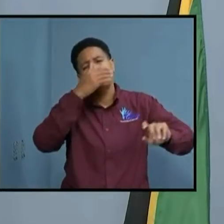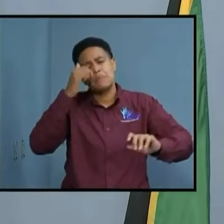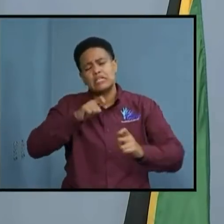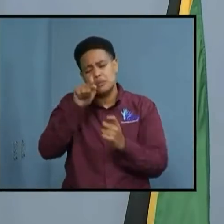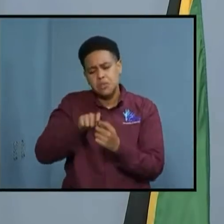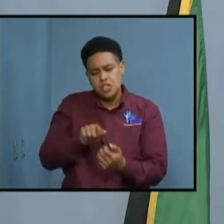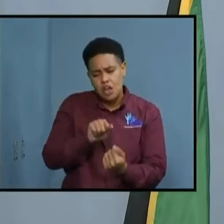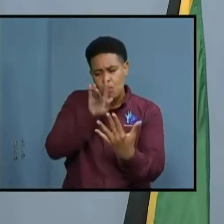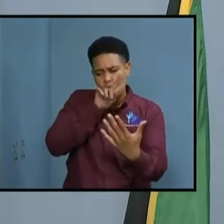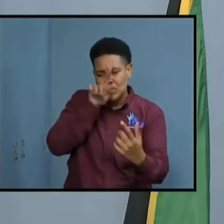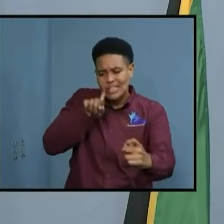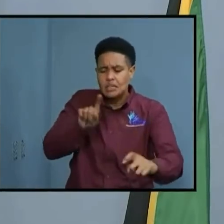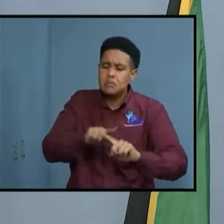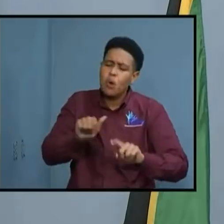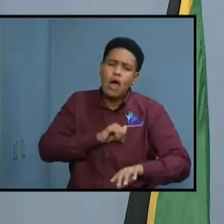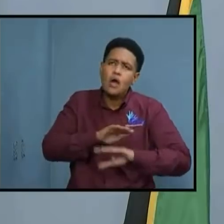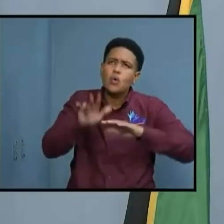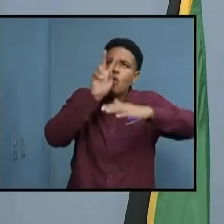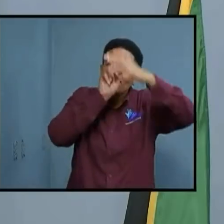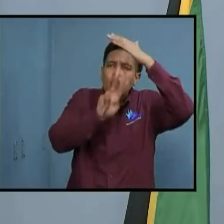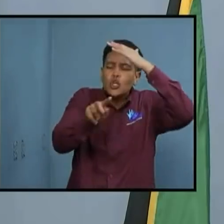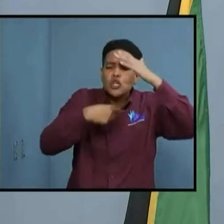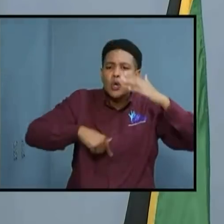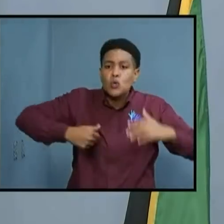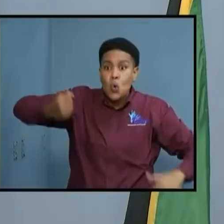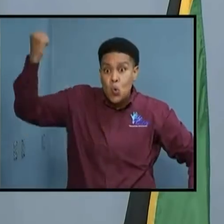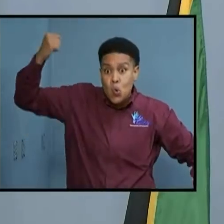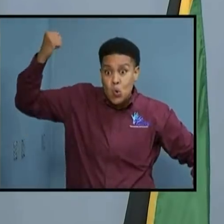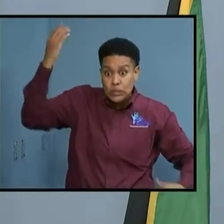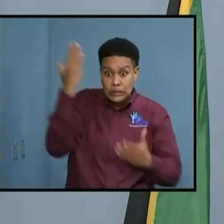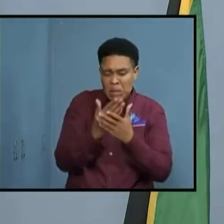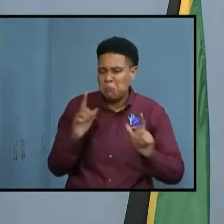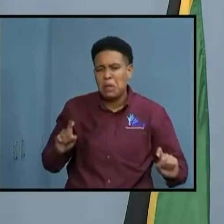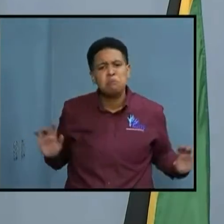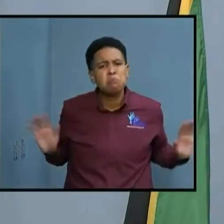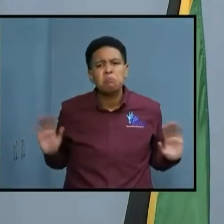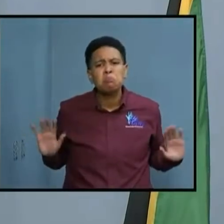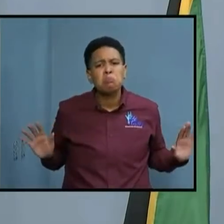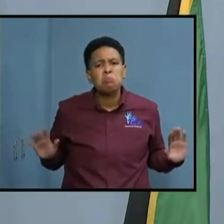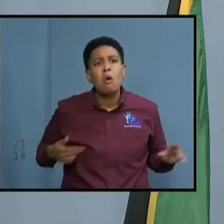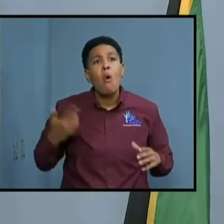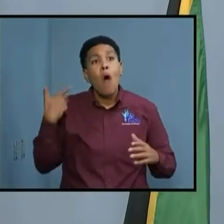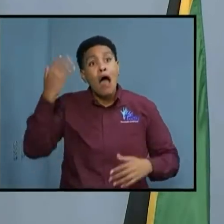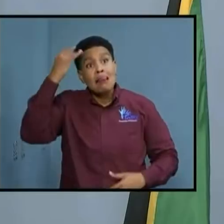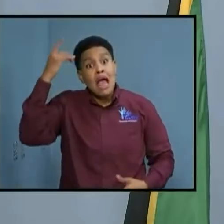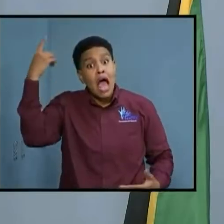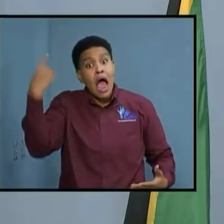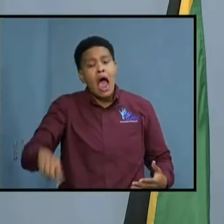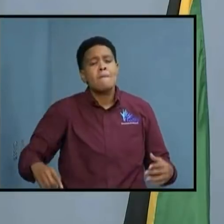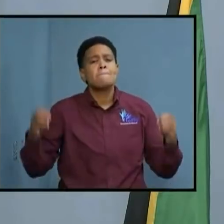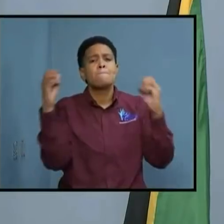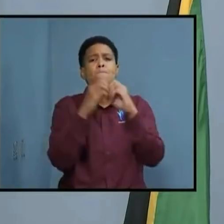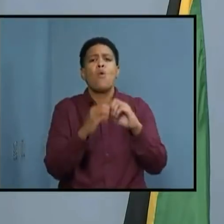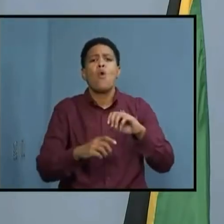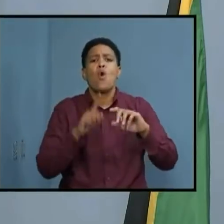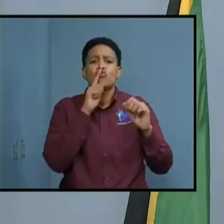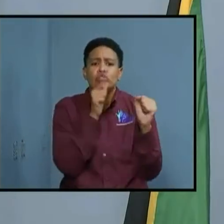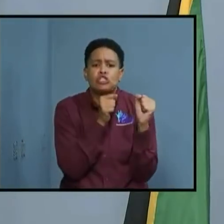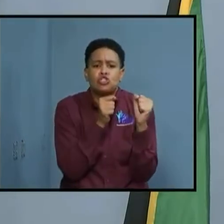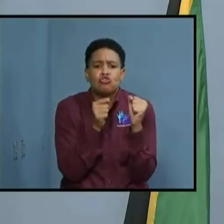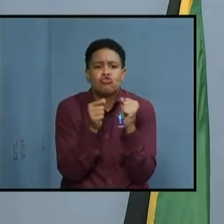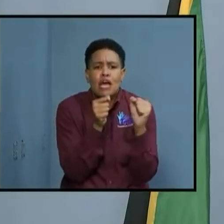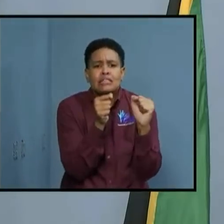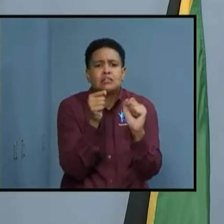testing, but I don't foresee us halting testing. What I think will happen is that there'll be a more